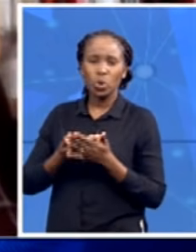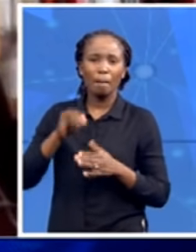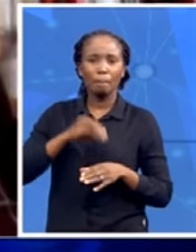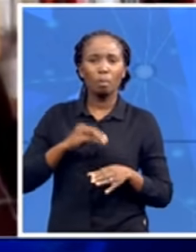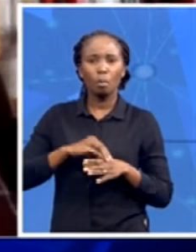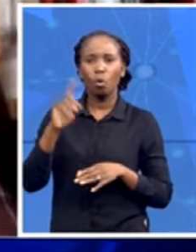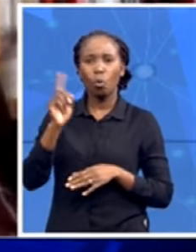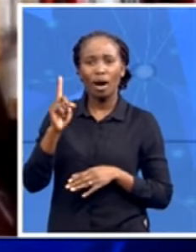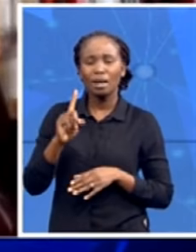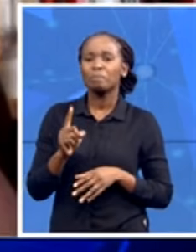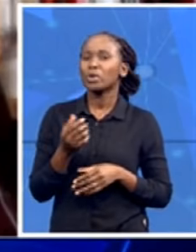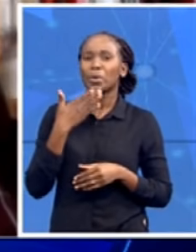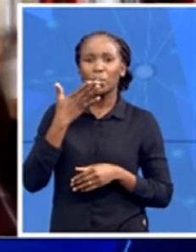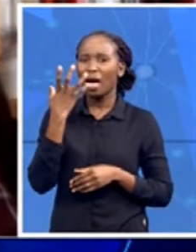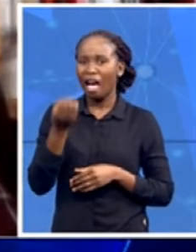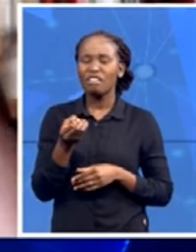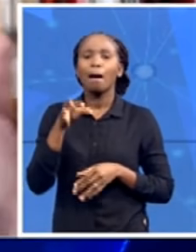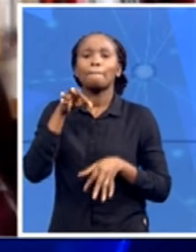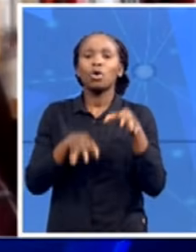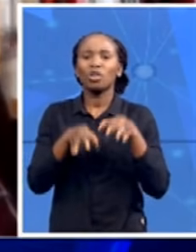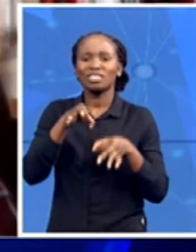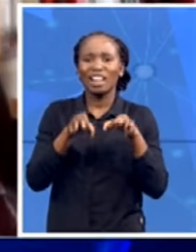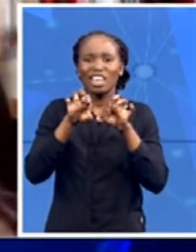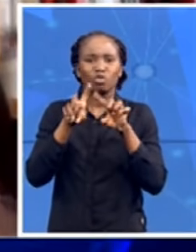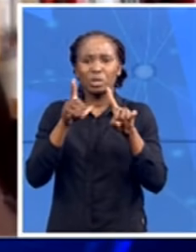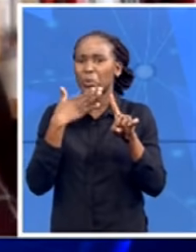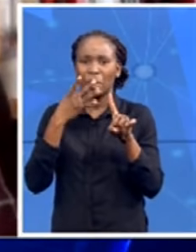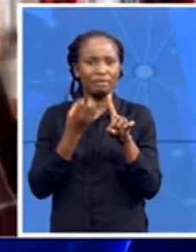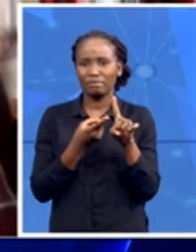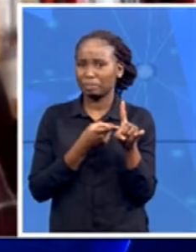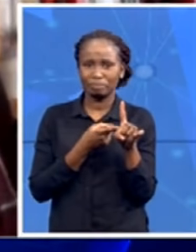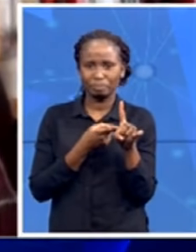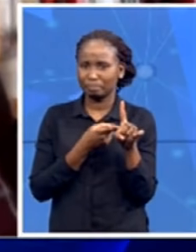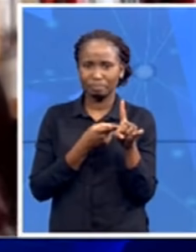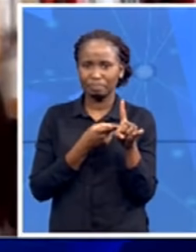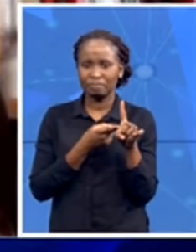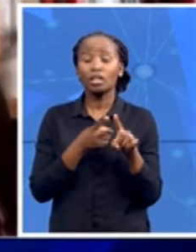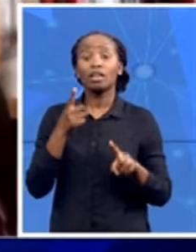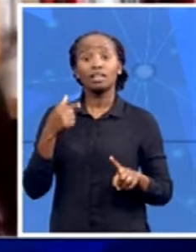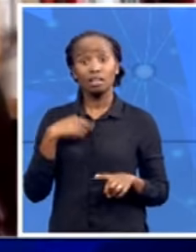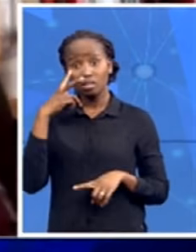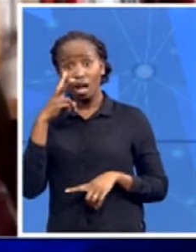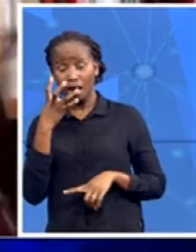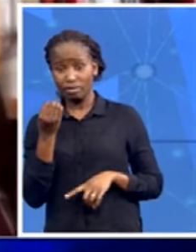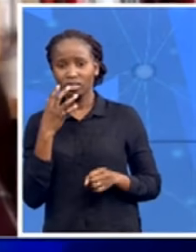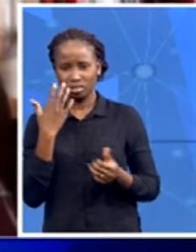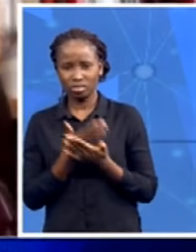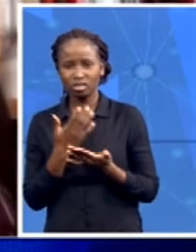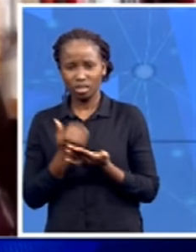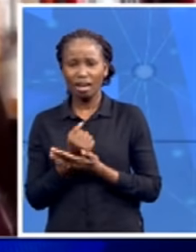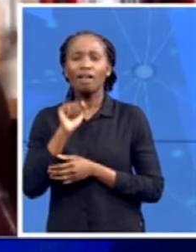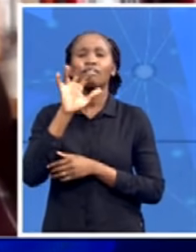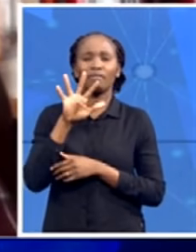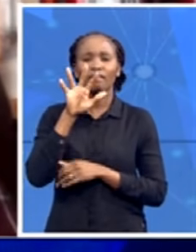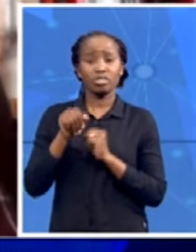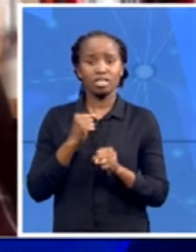education. My view is that it takes 5 years to produce a solid comrade. But some of the